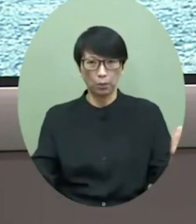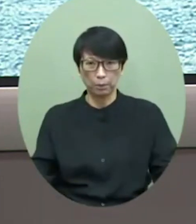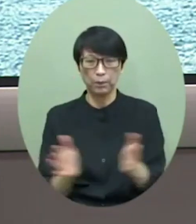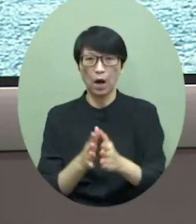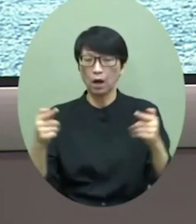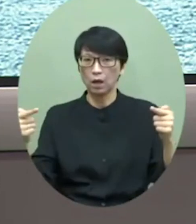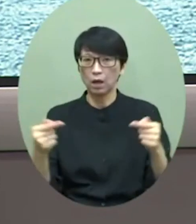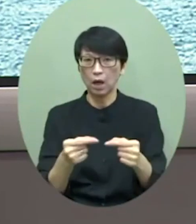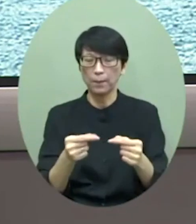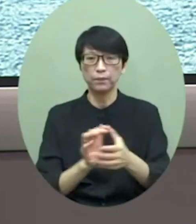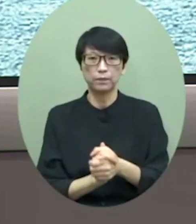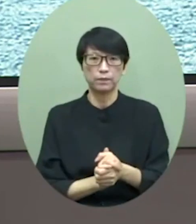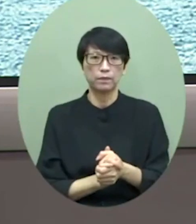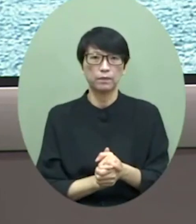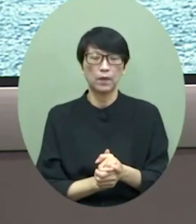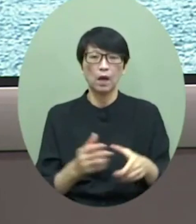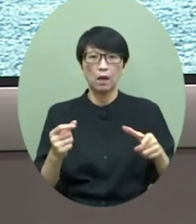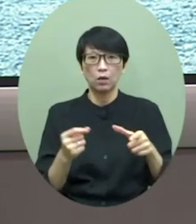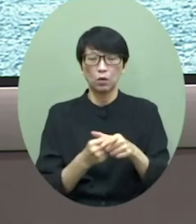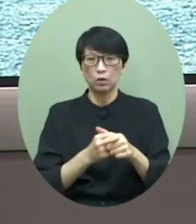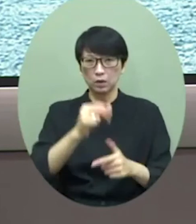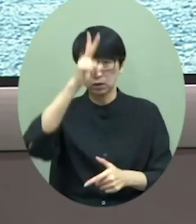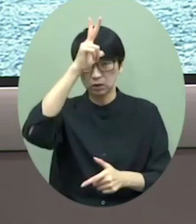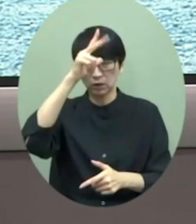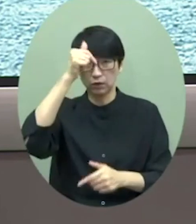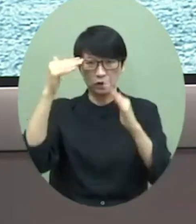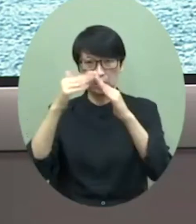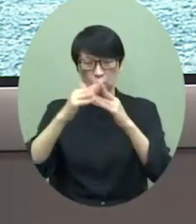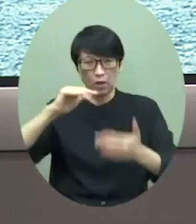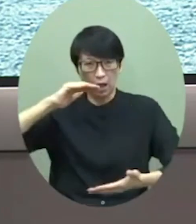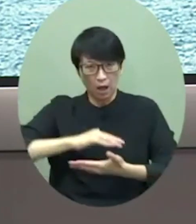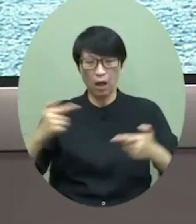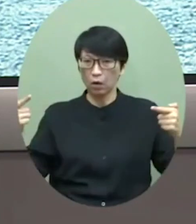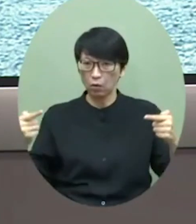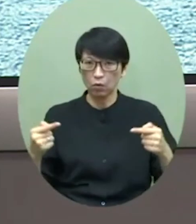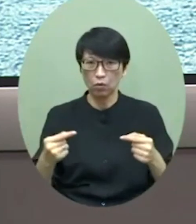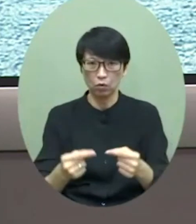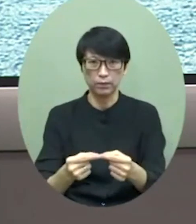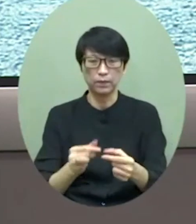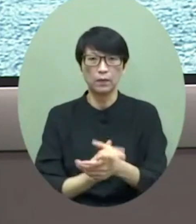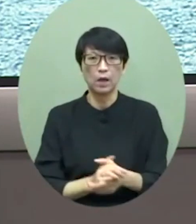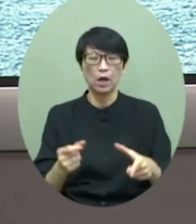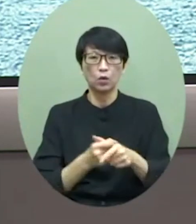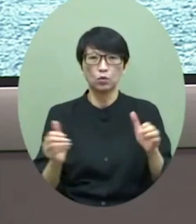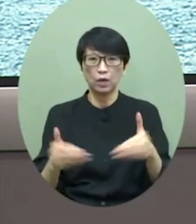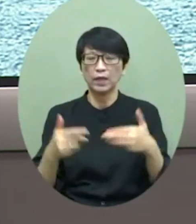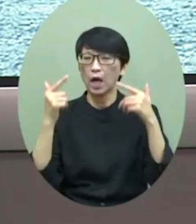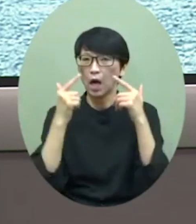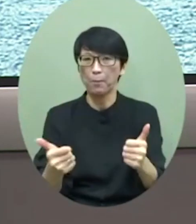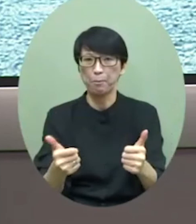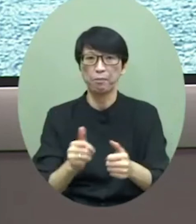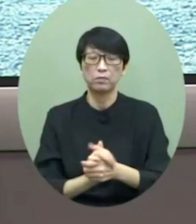is important. Now, postponing the elections could reduce the risk of infection and also